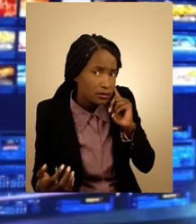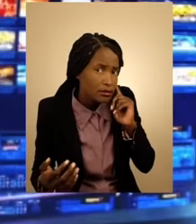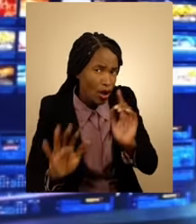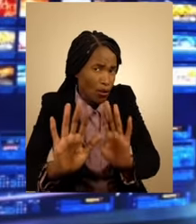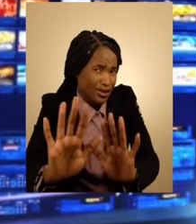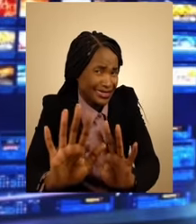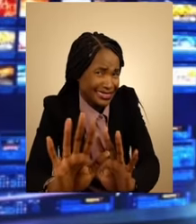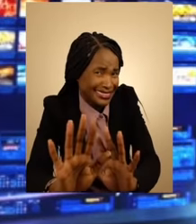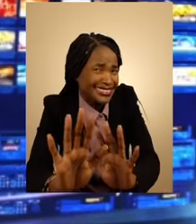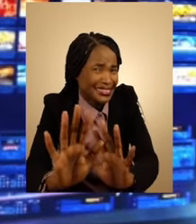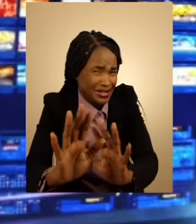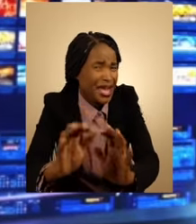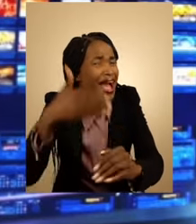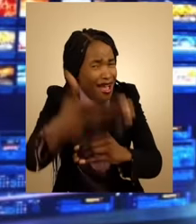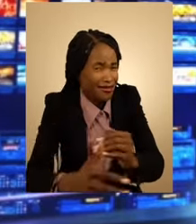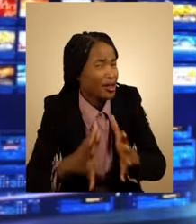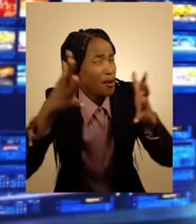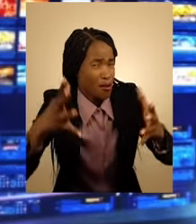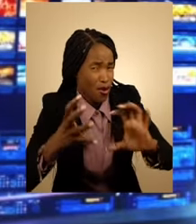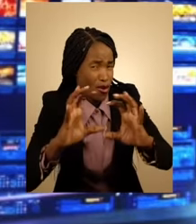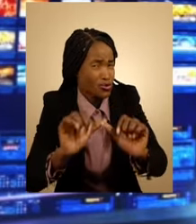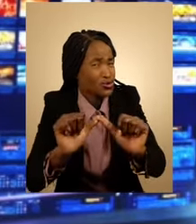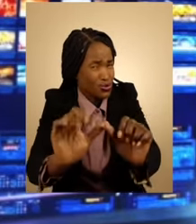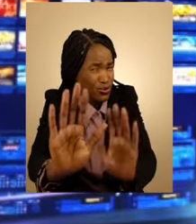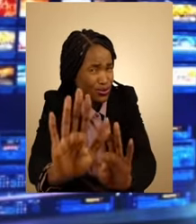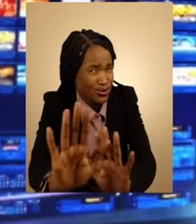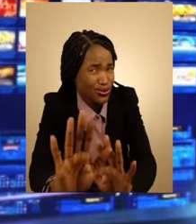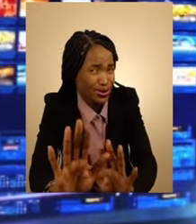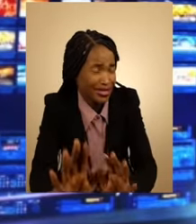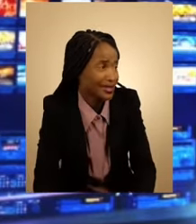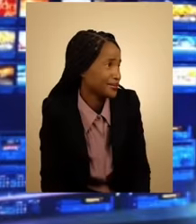Stay tuned for the rest of our bulletin. We'll be right back.